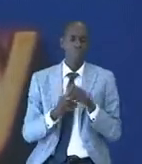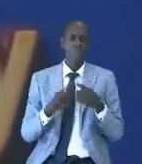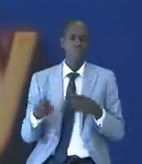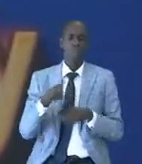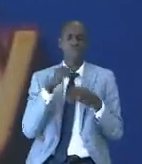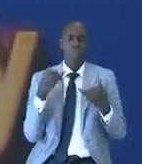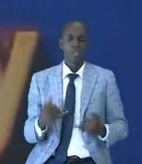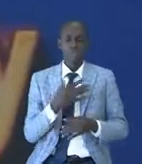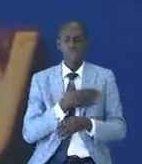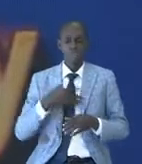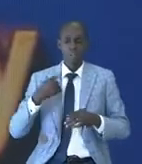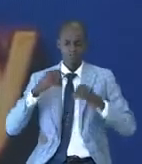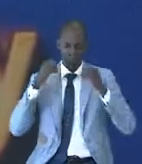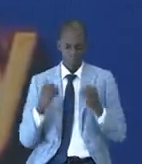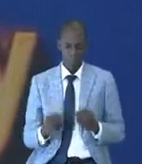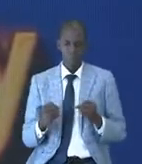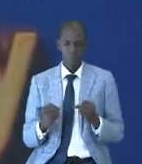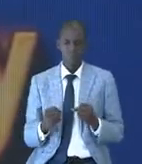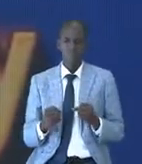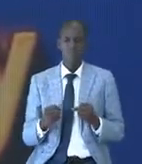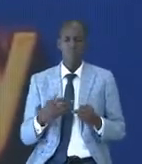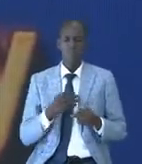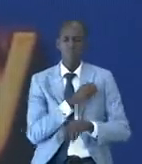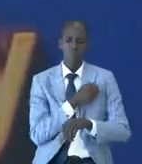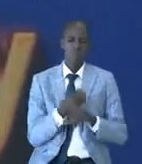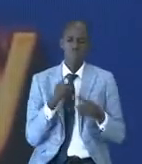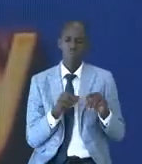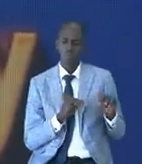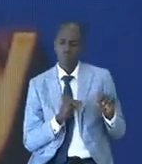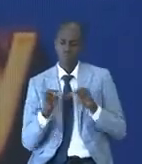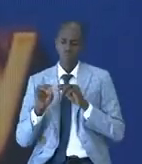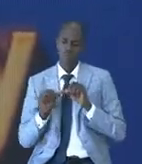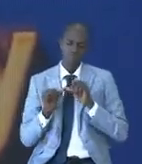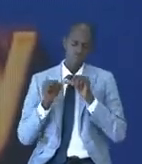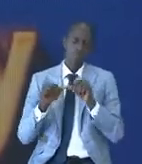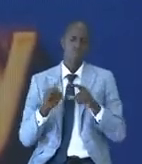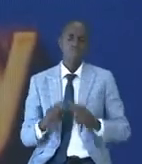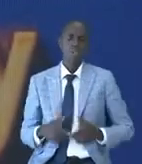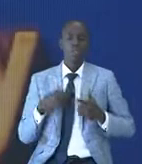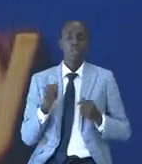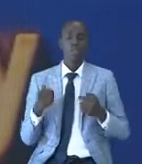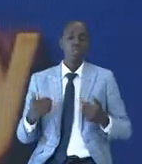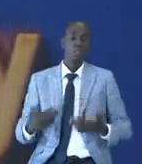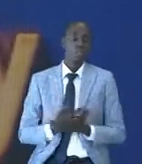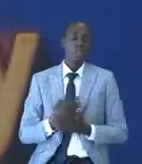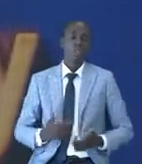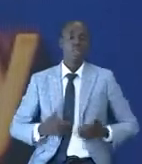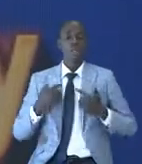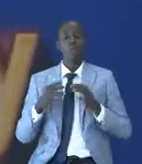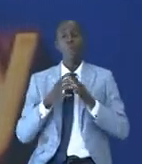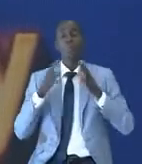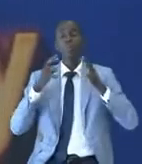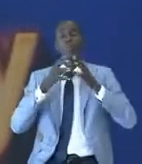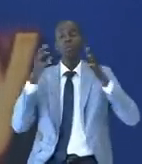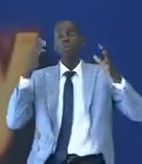now. And the power, the strength to move on and live a life much, much